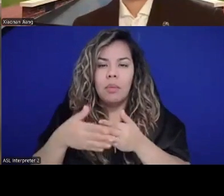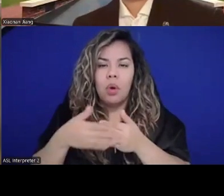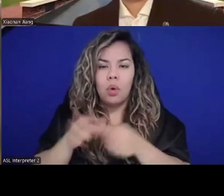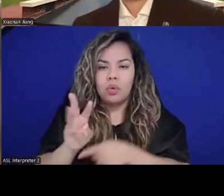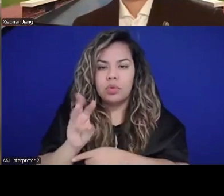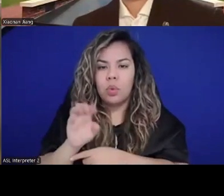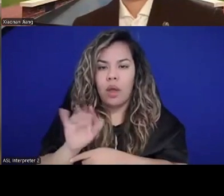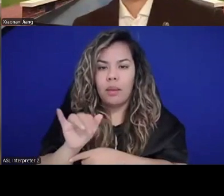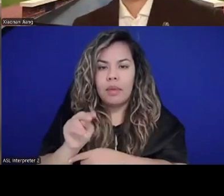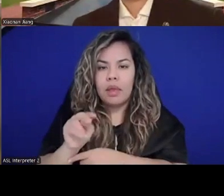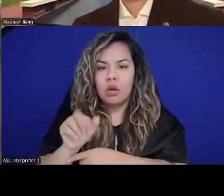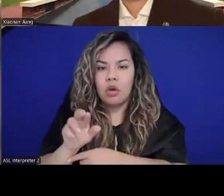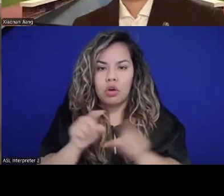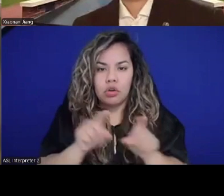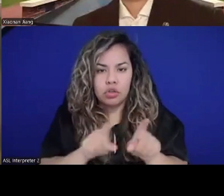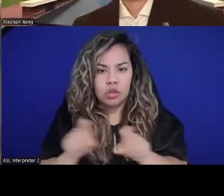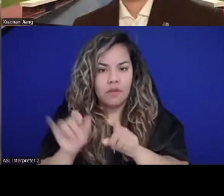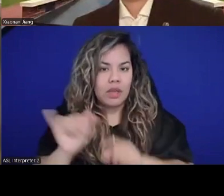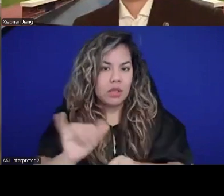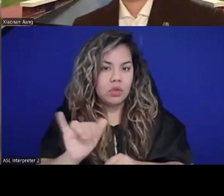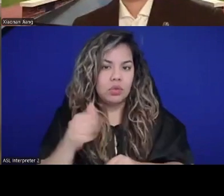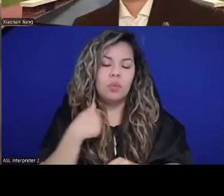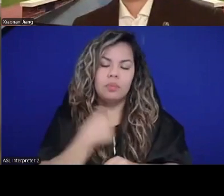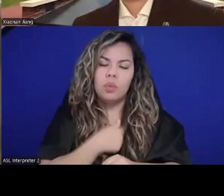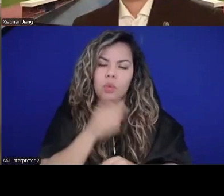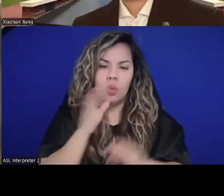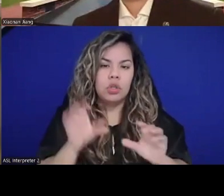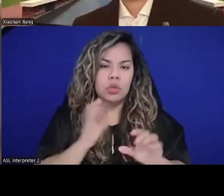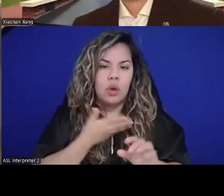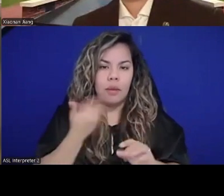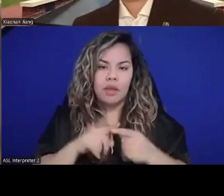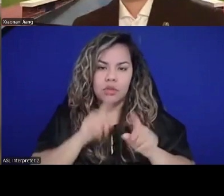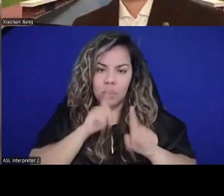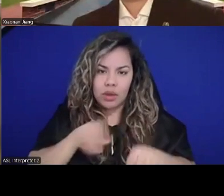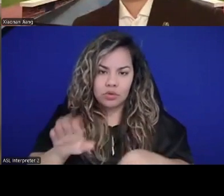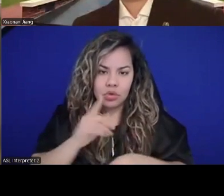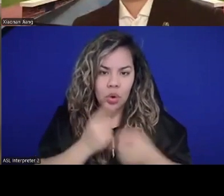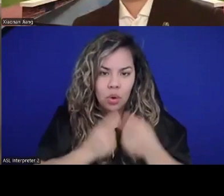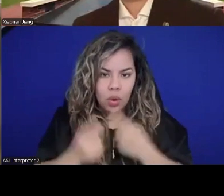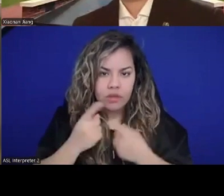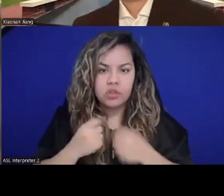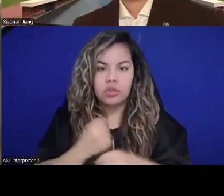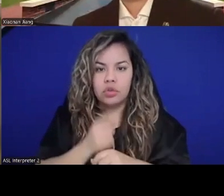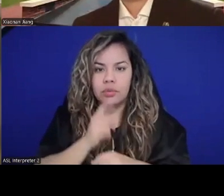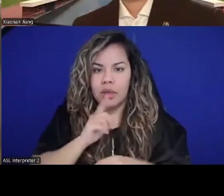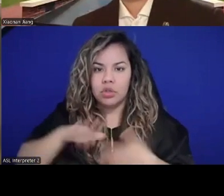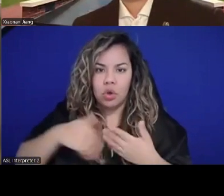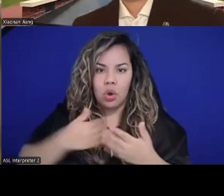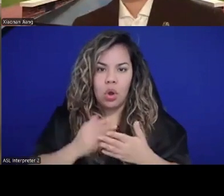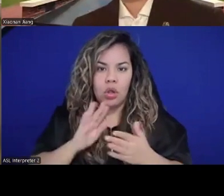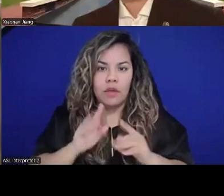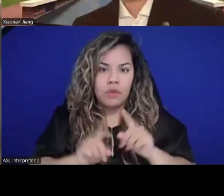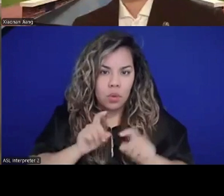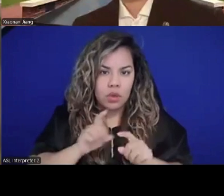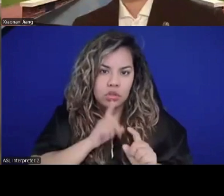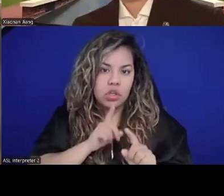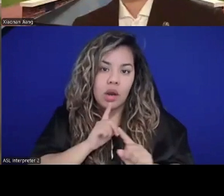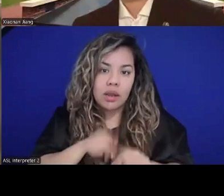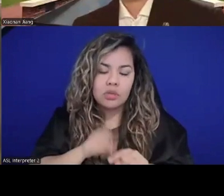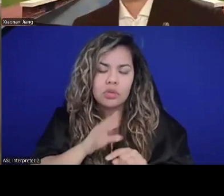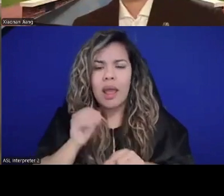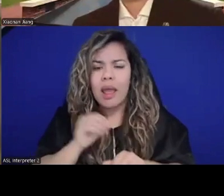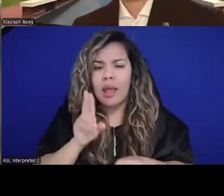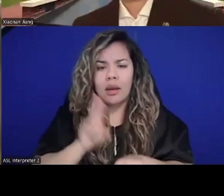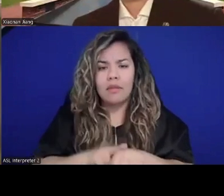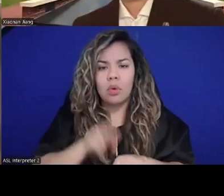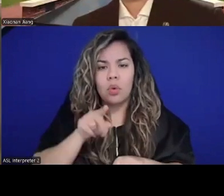survey. So, and we will do our best to answer those questions to make sure that, all of your questions are answered. And of course, like you